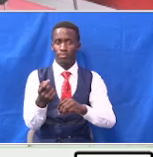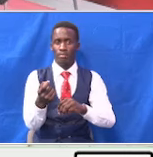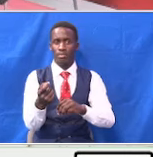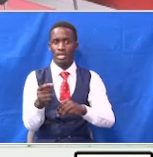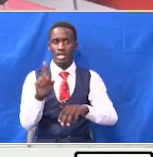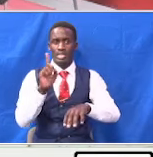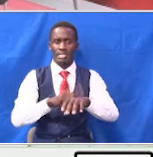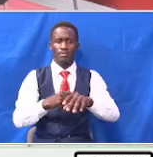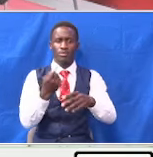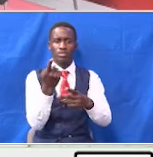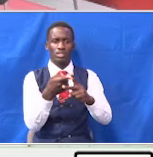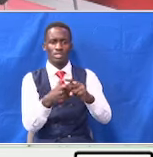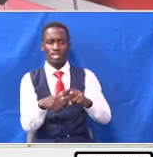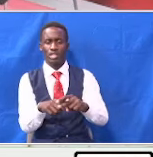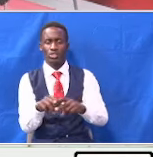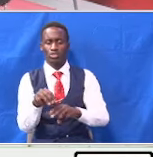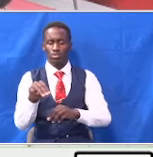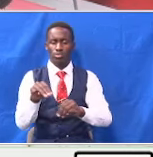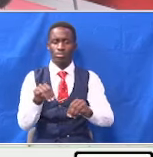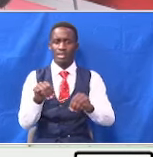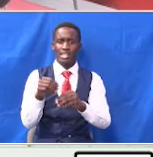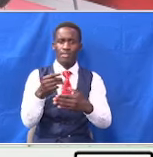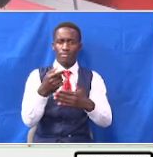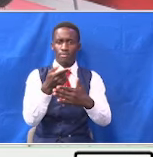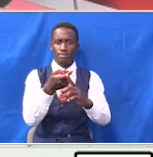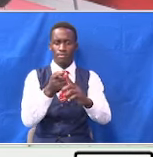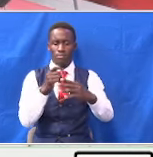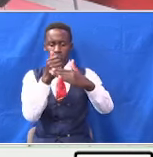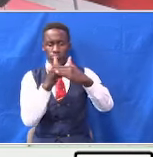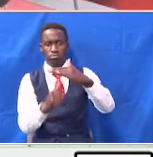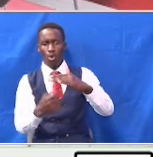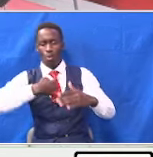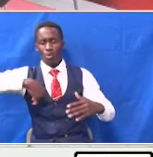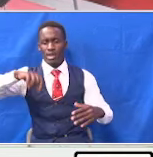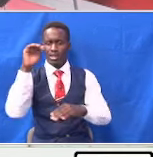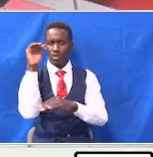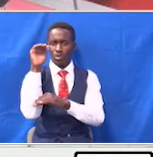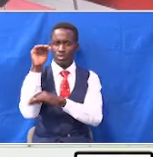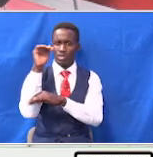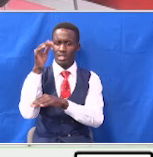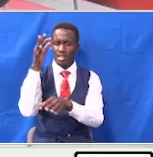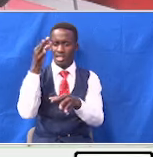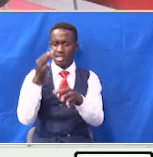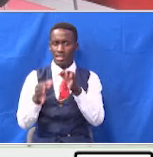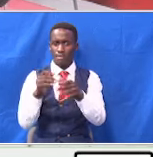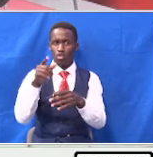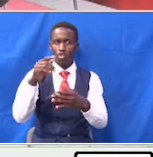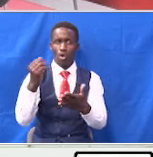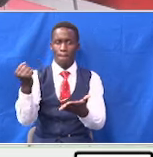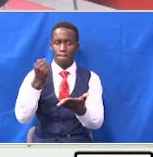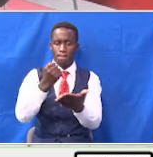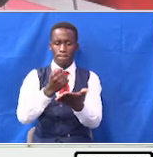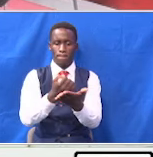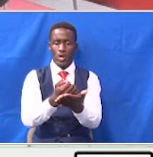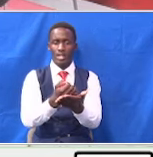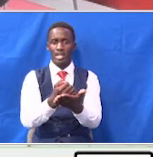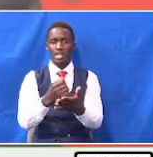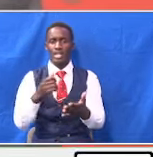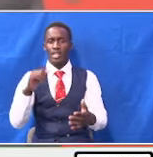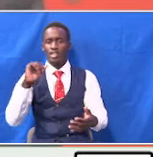to micromanage, then we question whether you appointed the right people. Mm. We also question